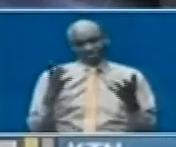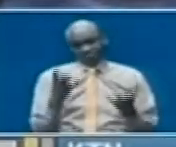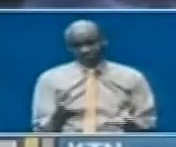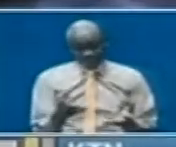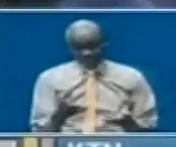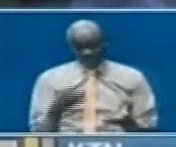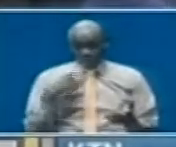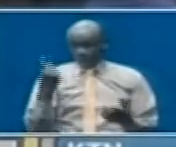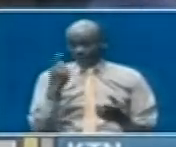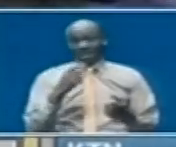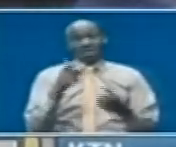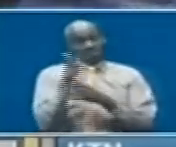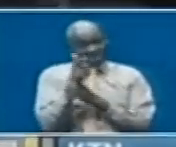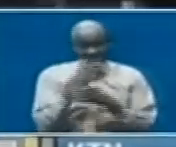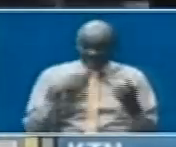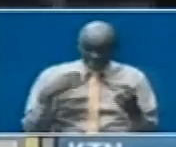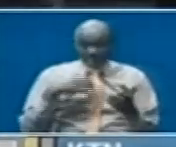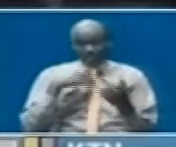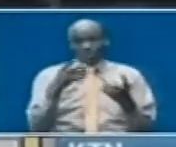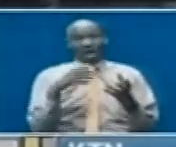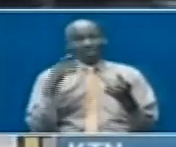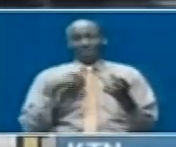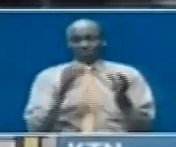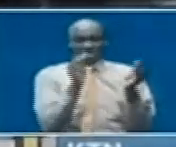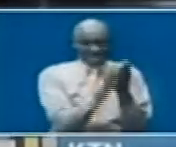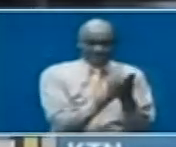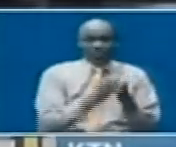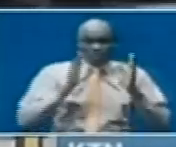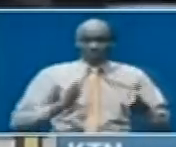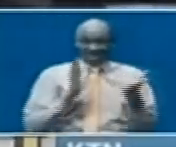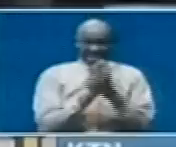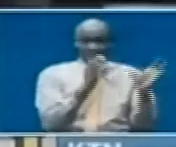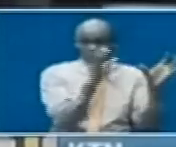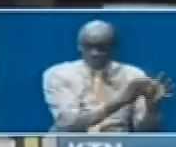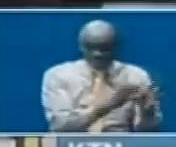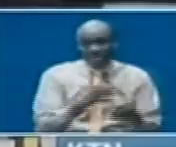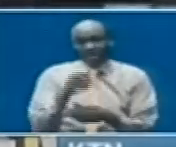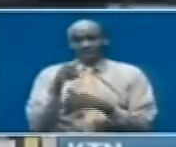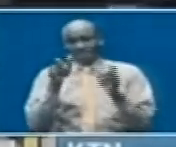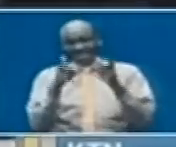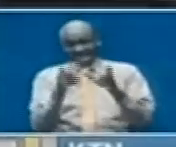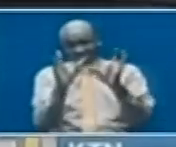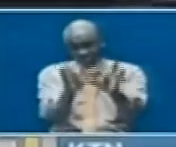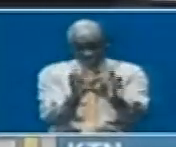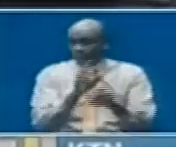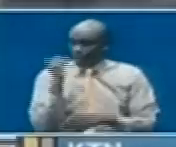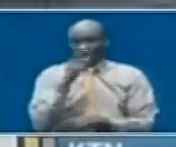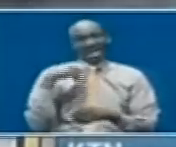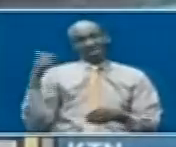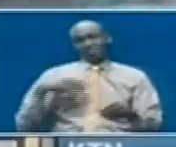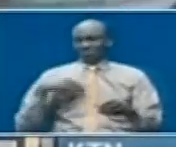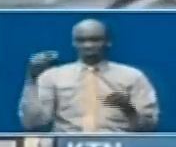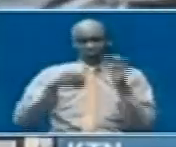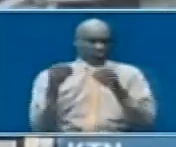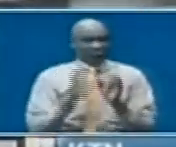reserved for members of the press. There are others which have been reserved for human rights activists and what have you. So it's unlikely that each and every one of them is going